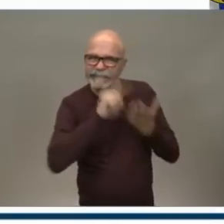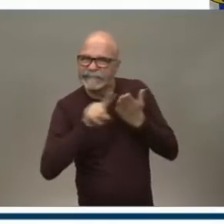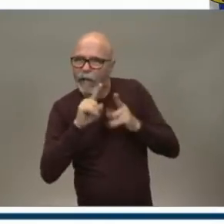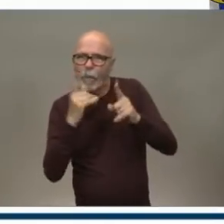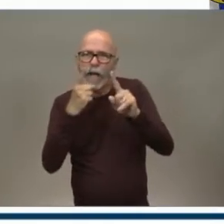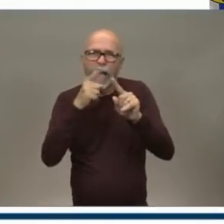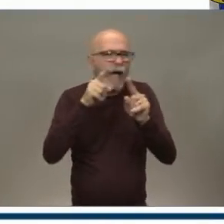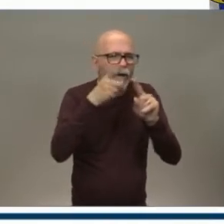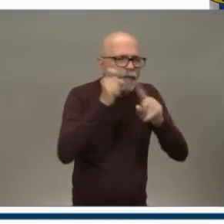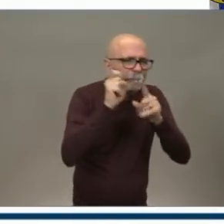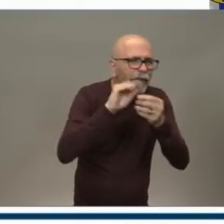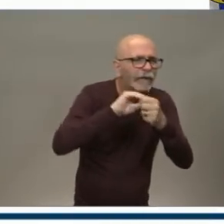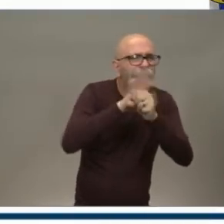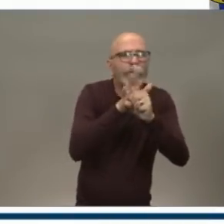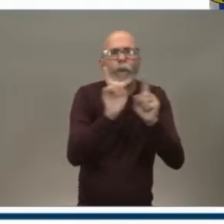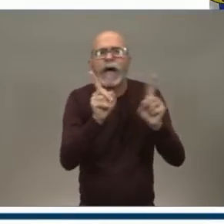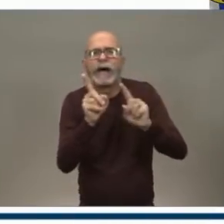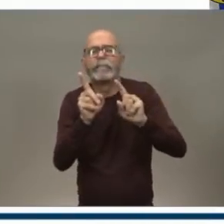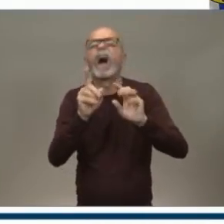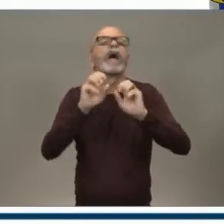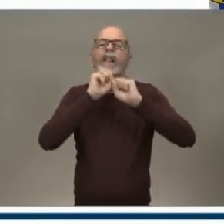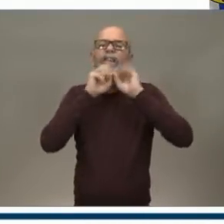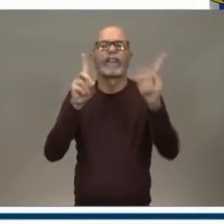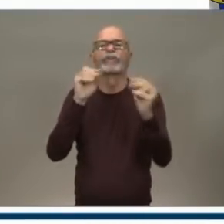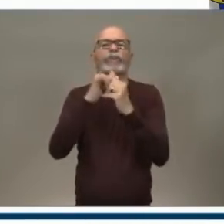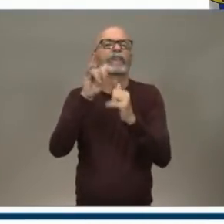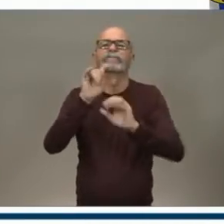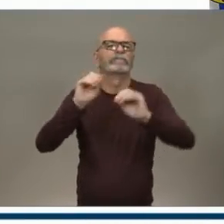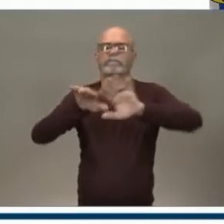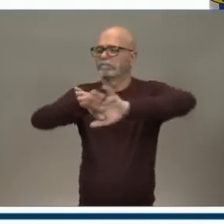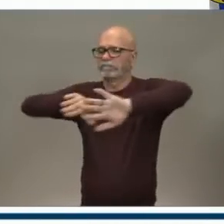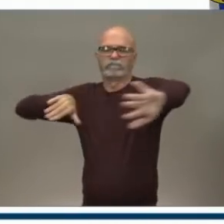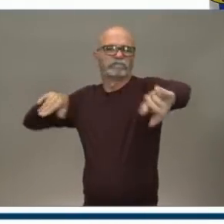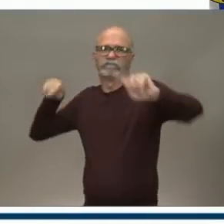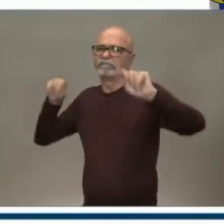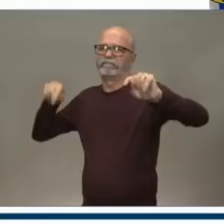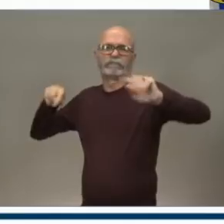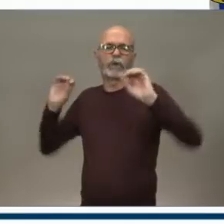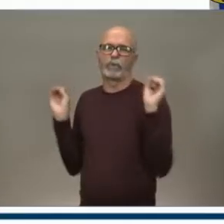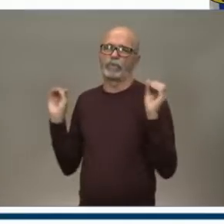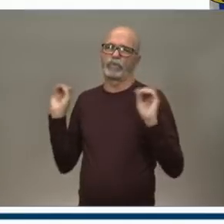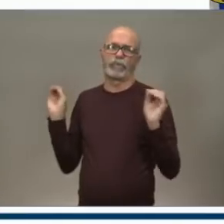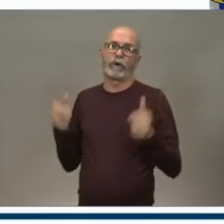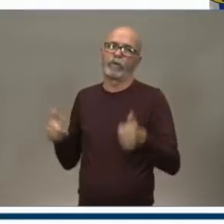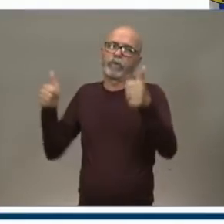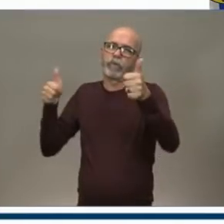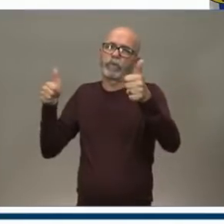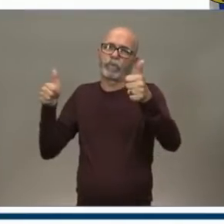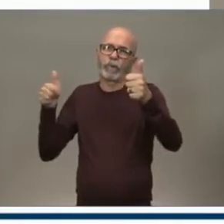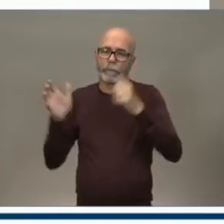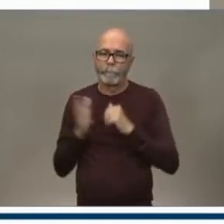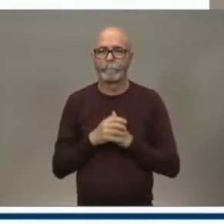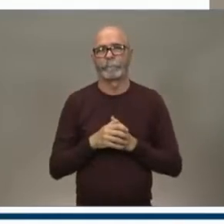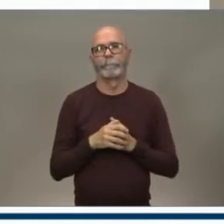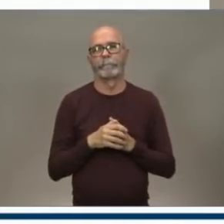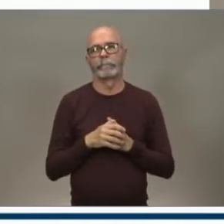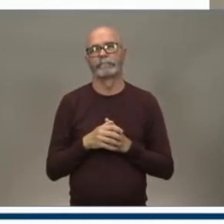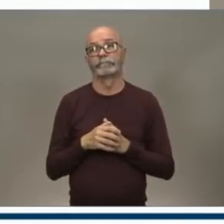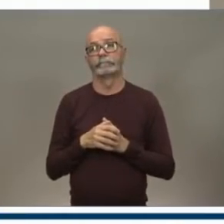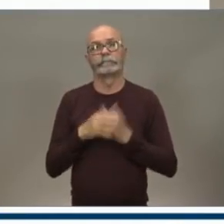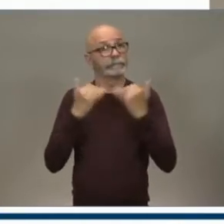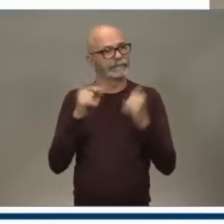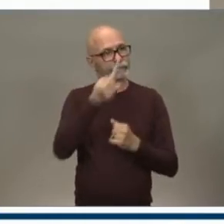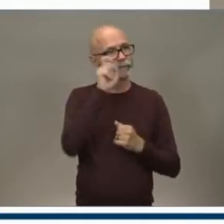their activities have been, where they might have been exposed, and who they might have exposed themselves. Next question will go to Sean LaRoche